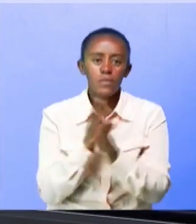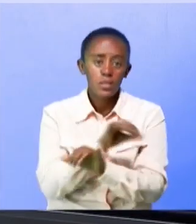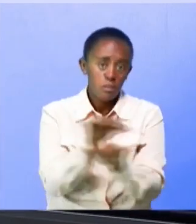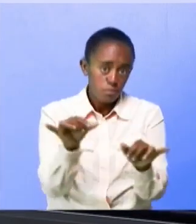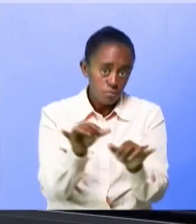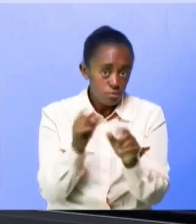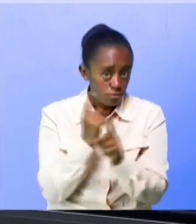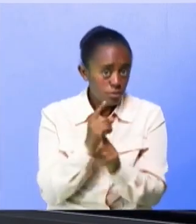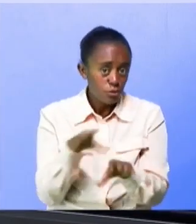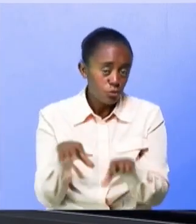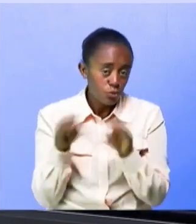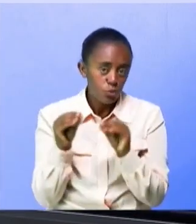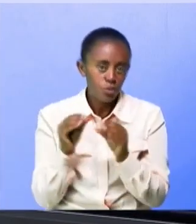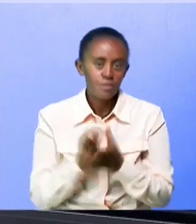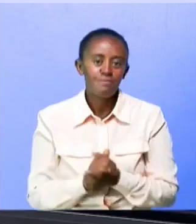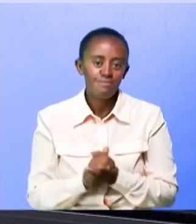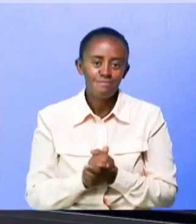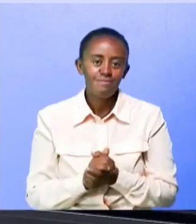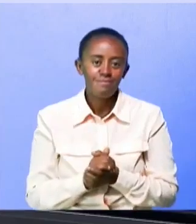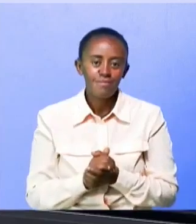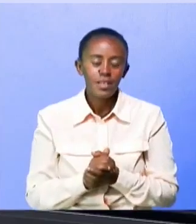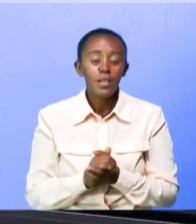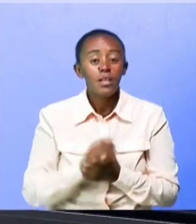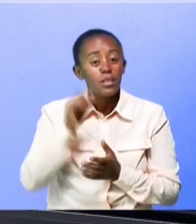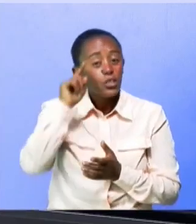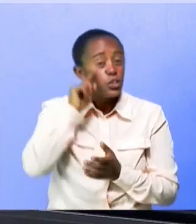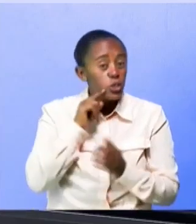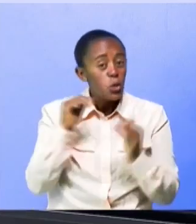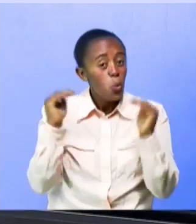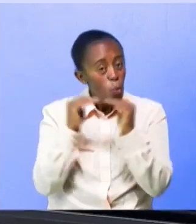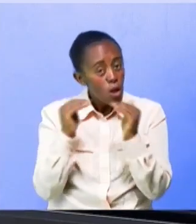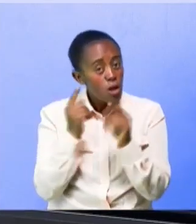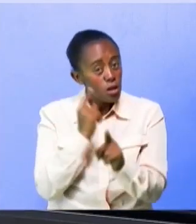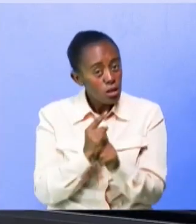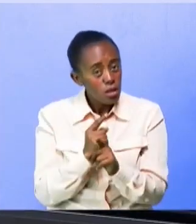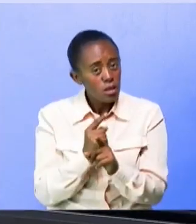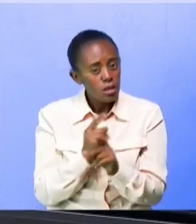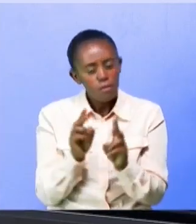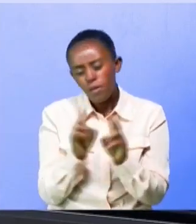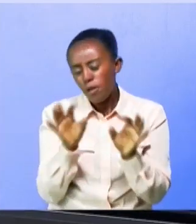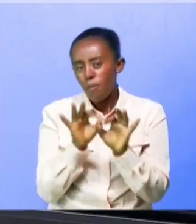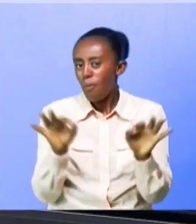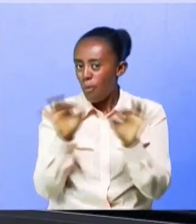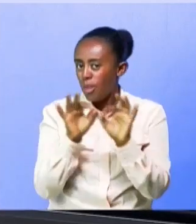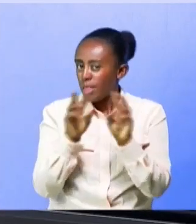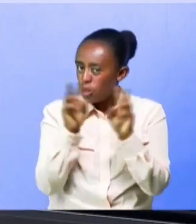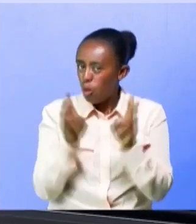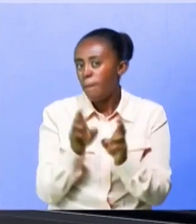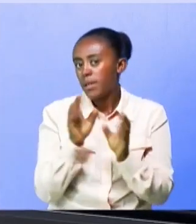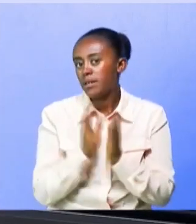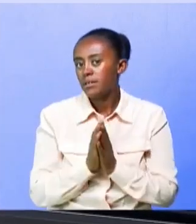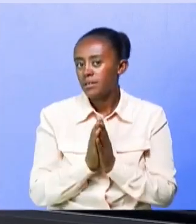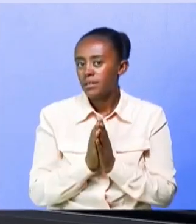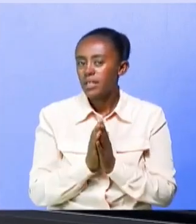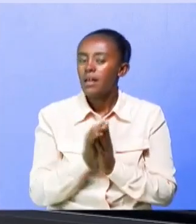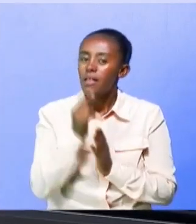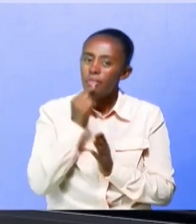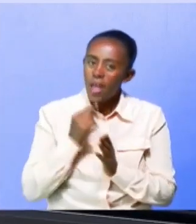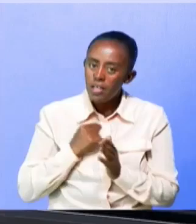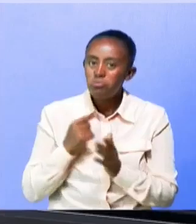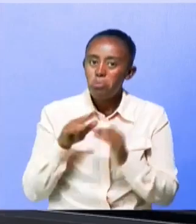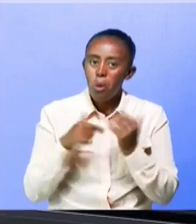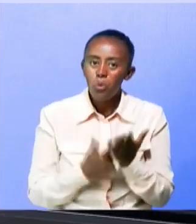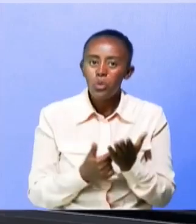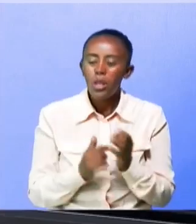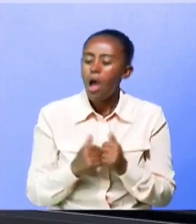Right, students? Therefore, gender equality, right, is a very important topic. It tells us about how